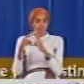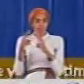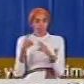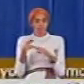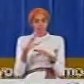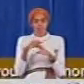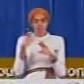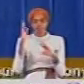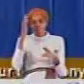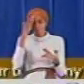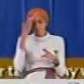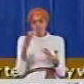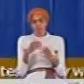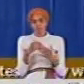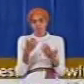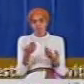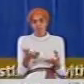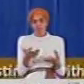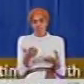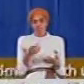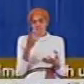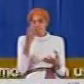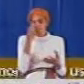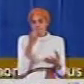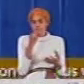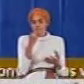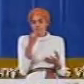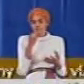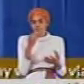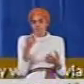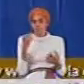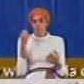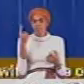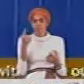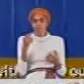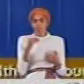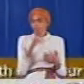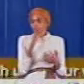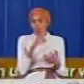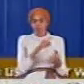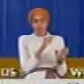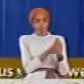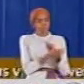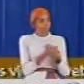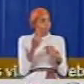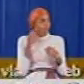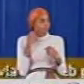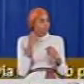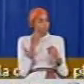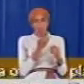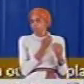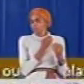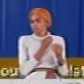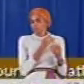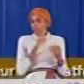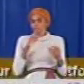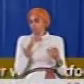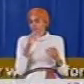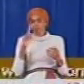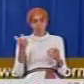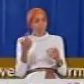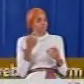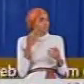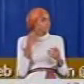this, the girl sleep and she wake. She no turn her neck like that. They chin her neck like